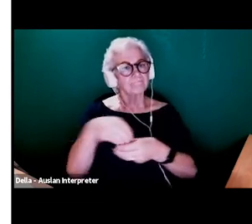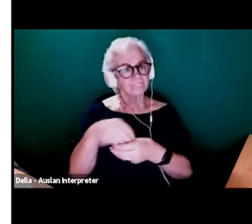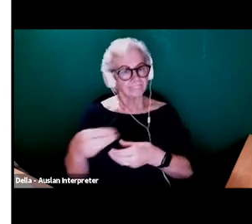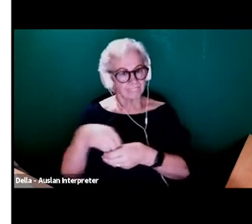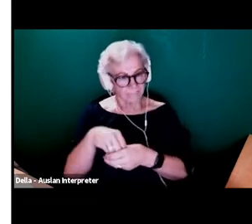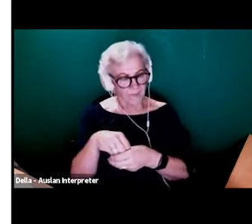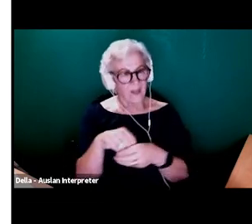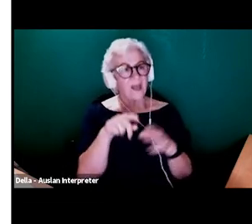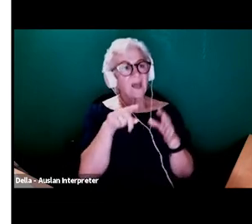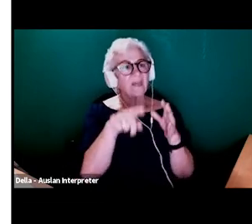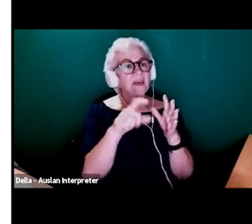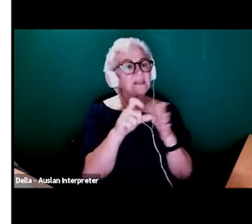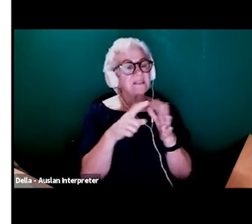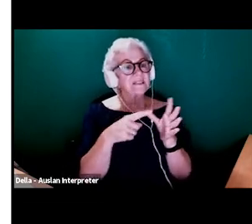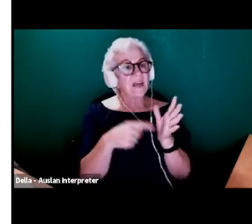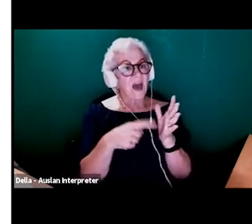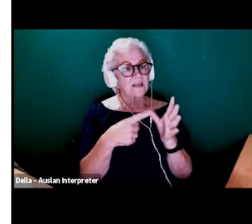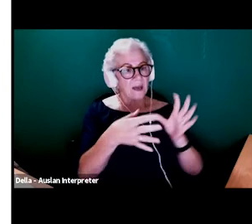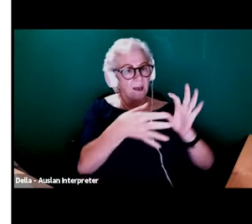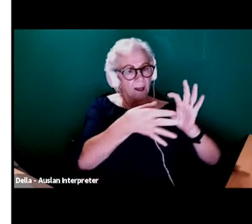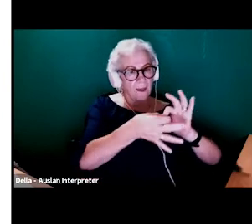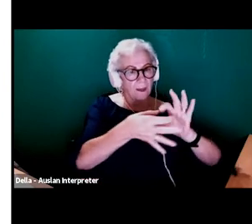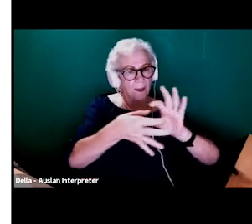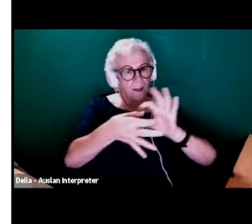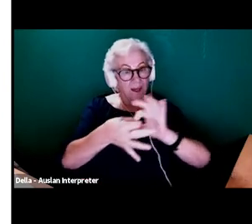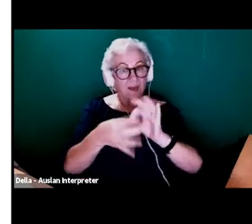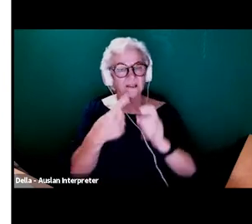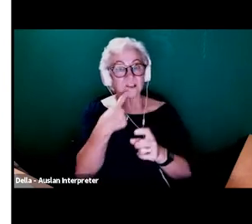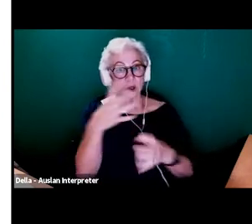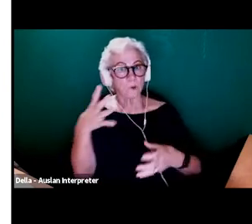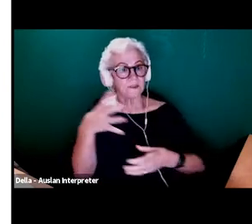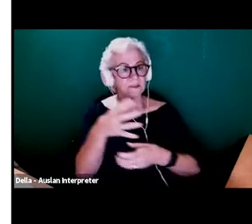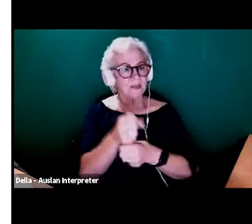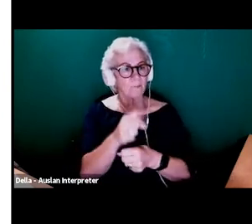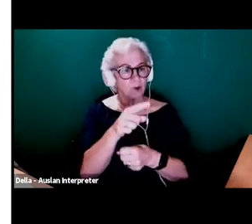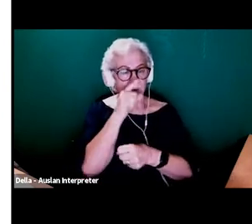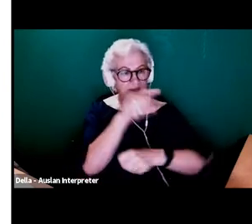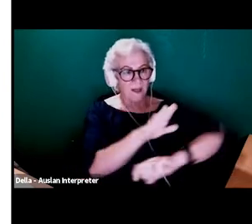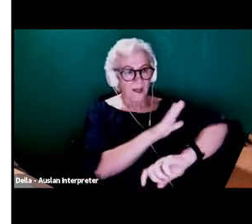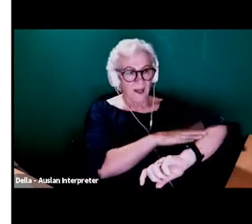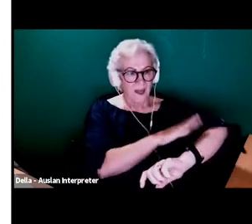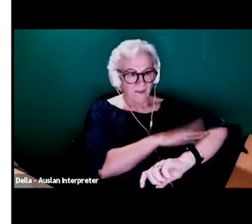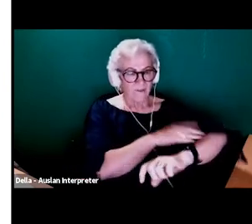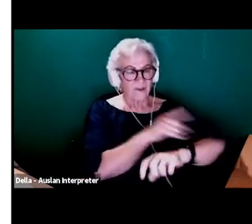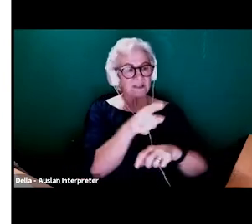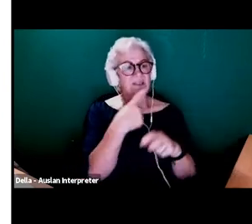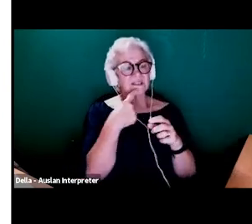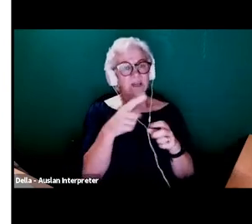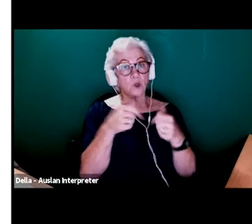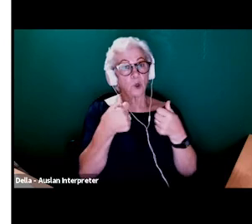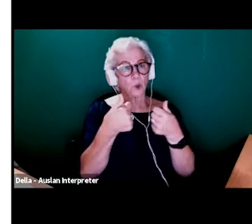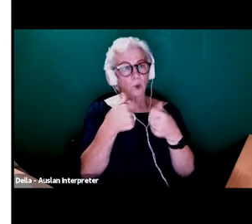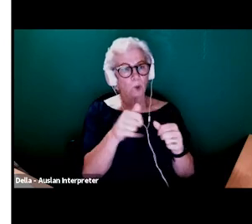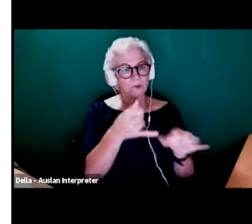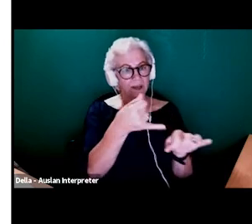So the data sets and linkage process are summarised here. So as you can see on the left, the cohort was defined using pharmaceutical benefit